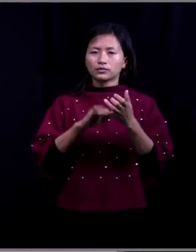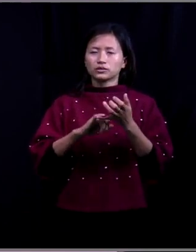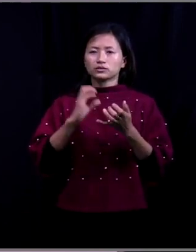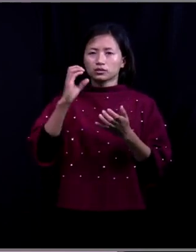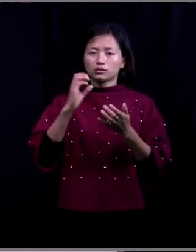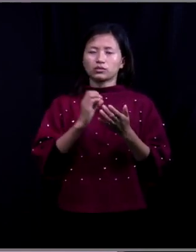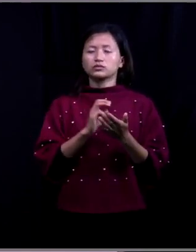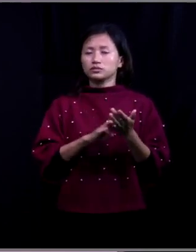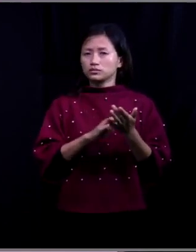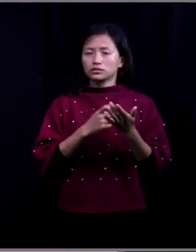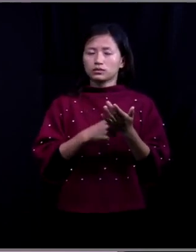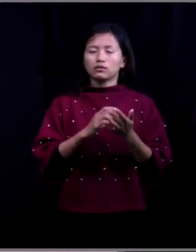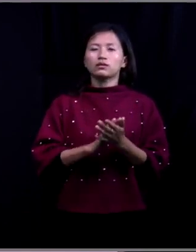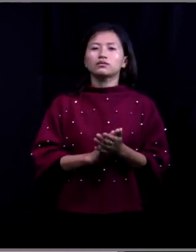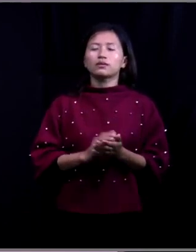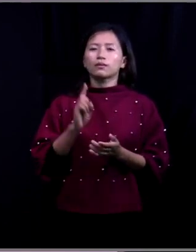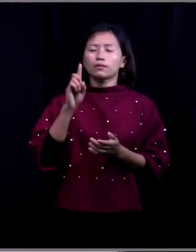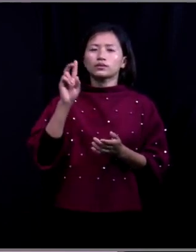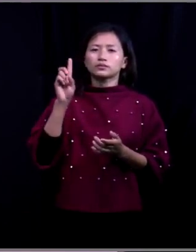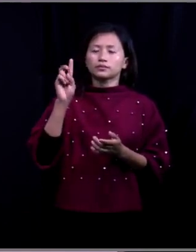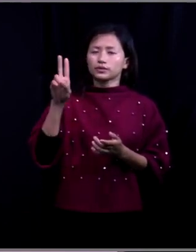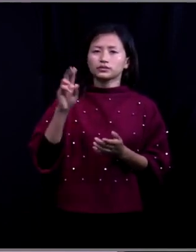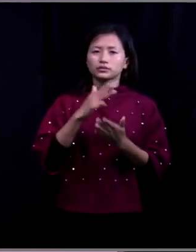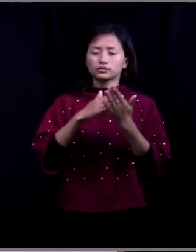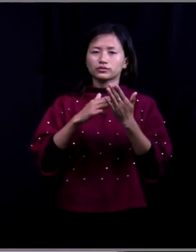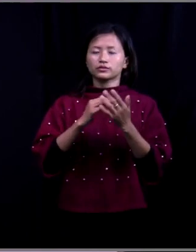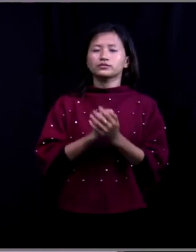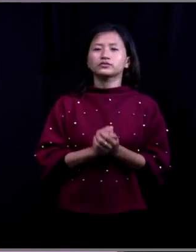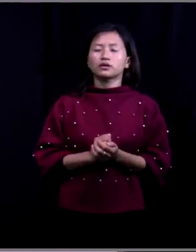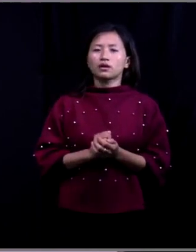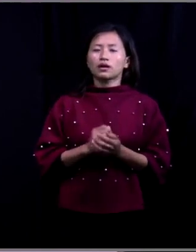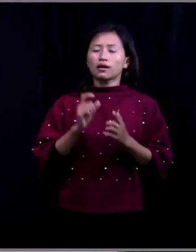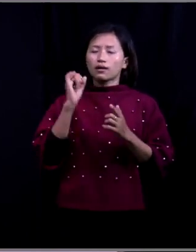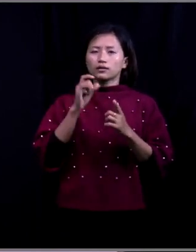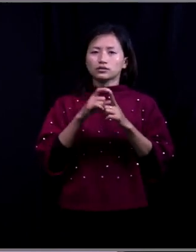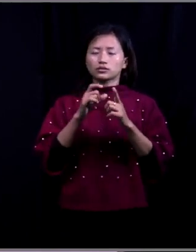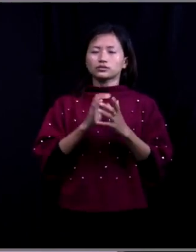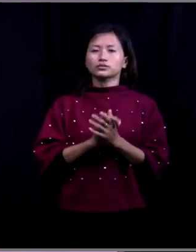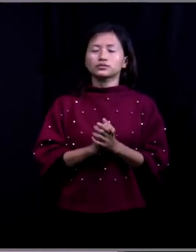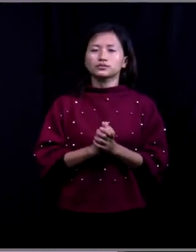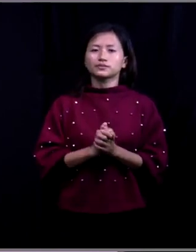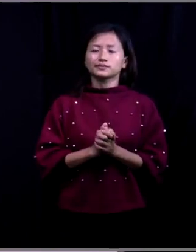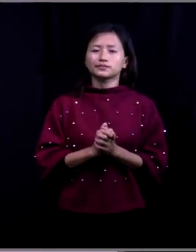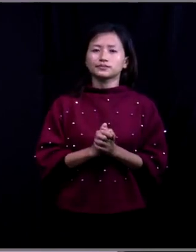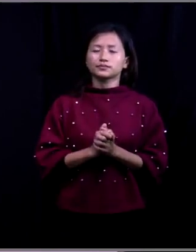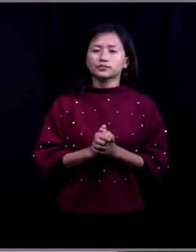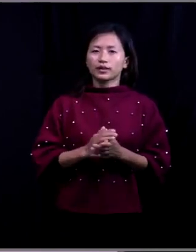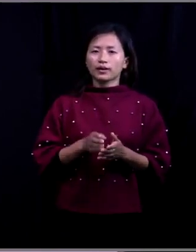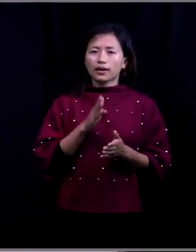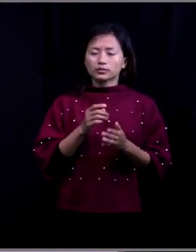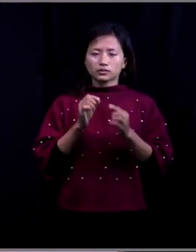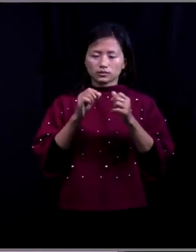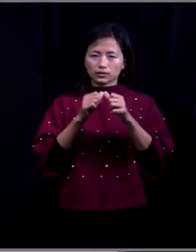carbon-12 isotope. So 1/12 of the mass of carbon-12 isotope, the absolute mass